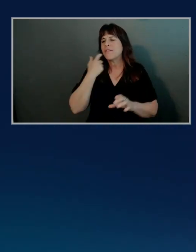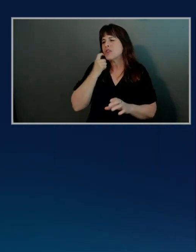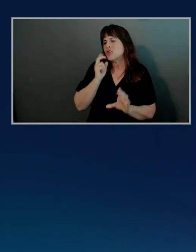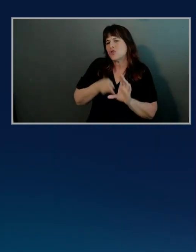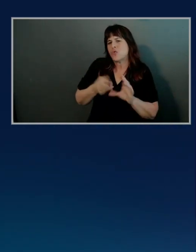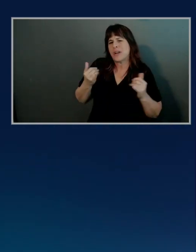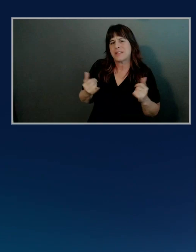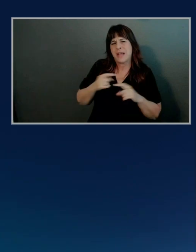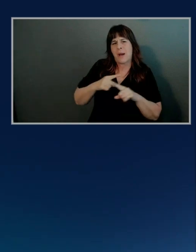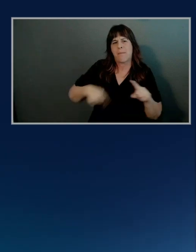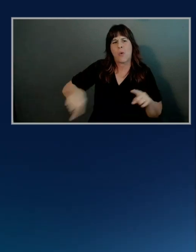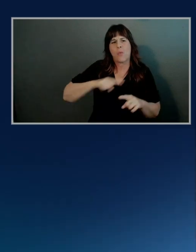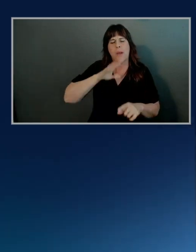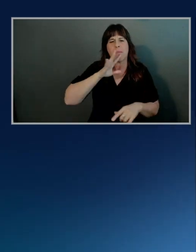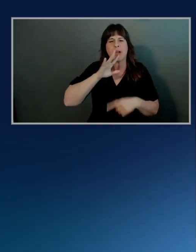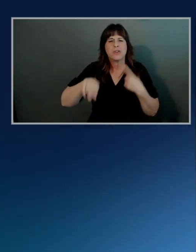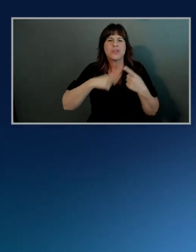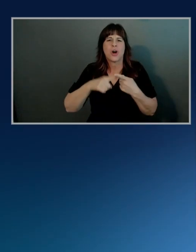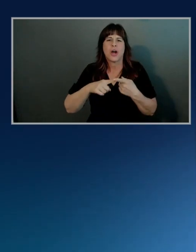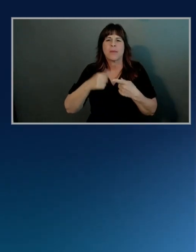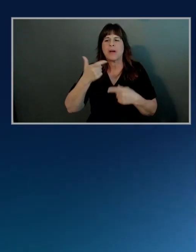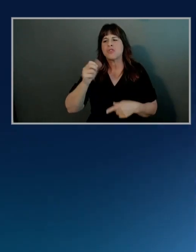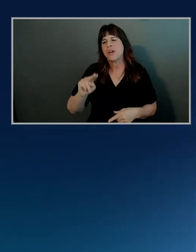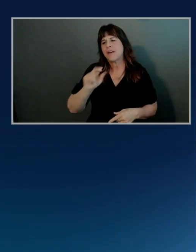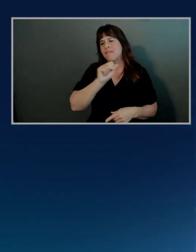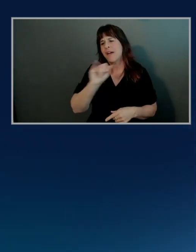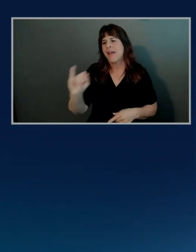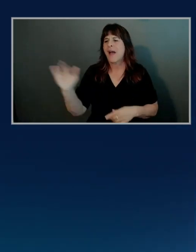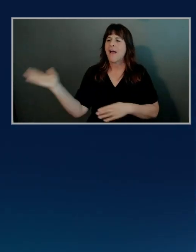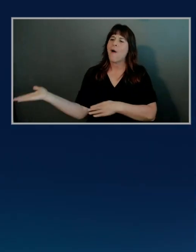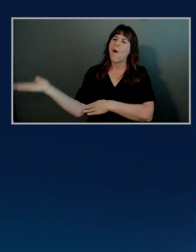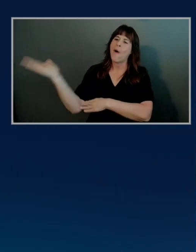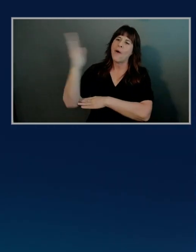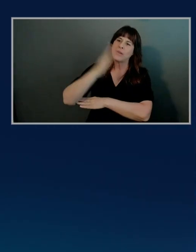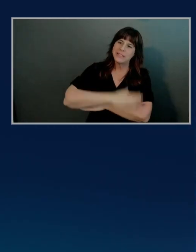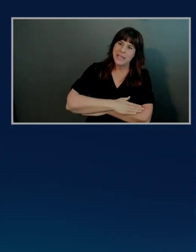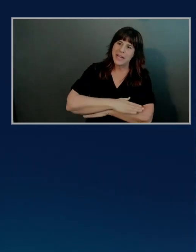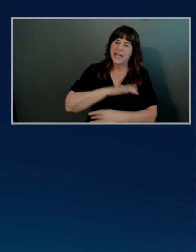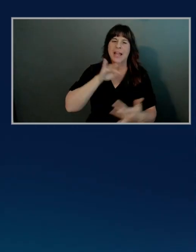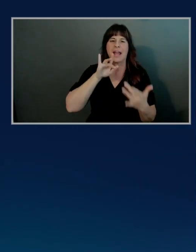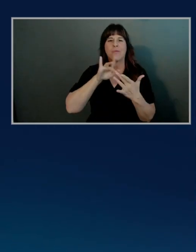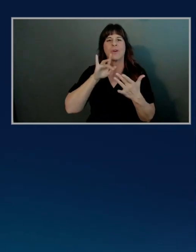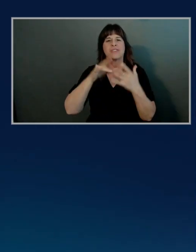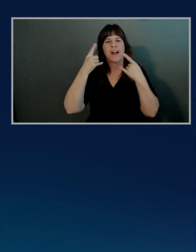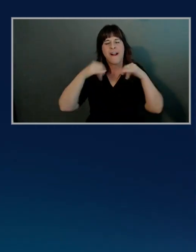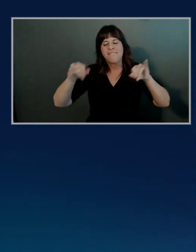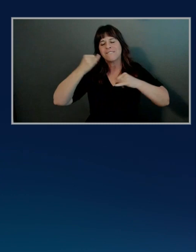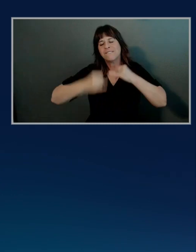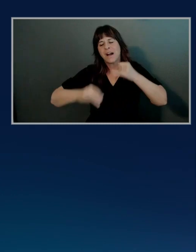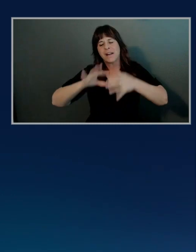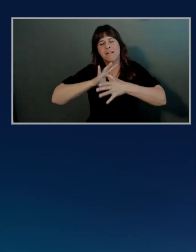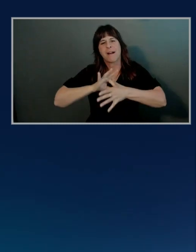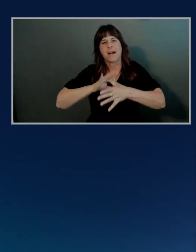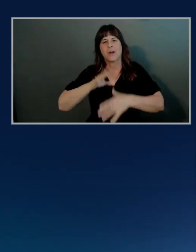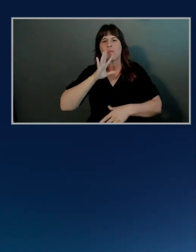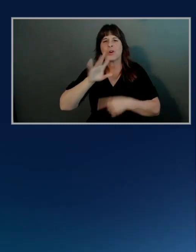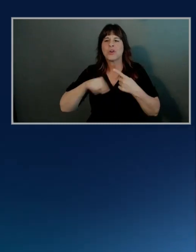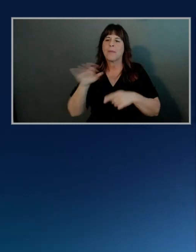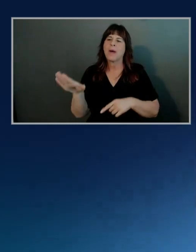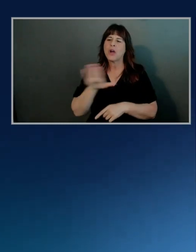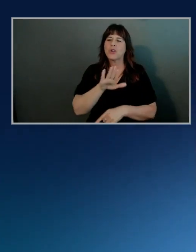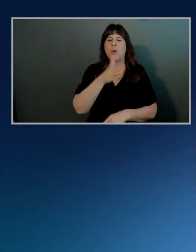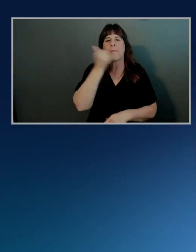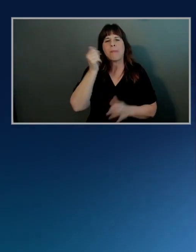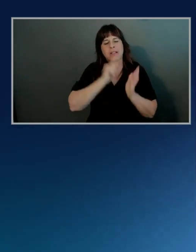But we've been talking about generative AI all day. And we've reached our final content block where we're going to talk about being your own best